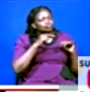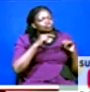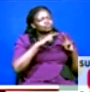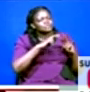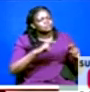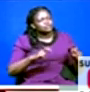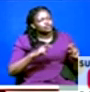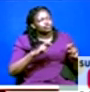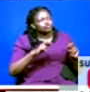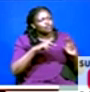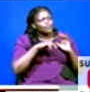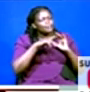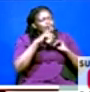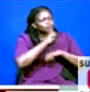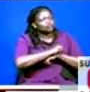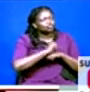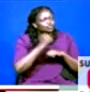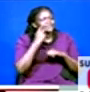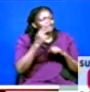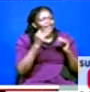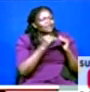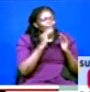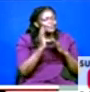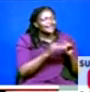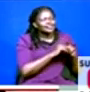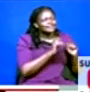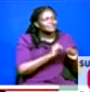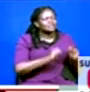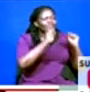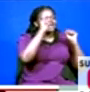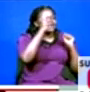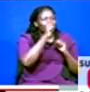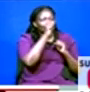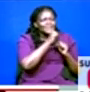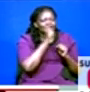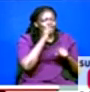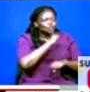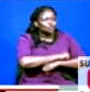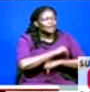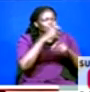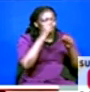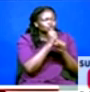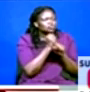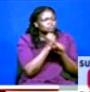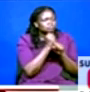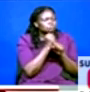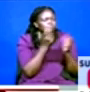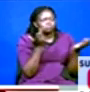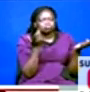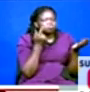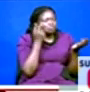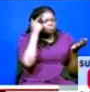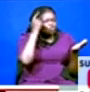to check the level of preparedness. As chair of the Kenya Private Schools Association, what would you say?